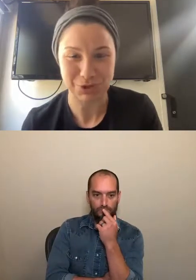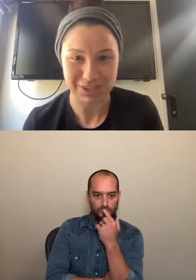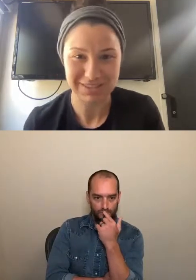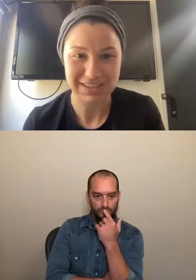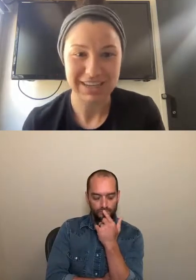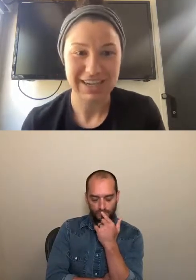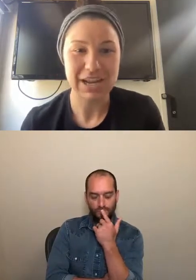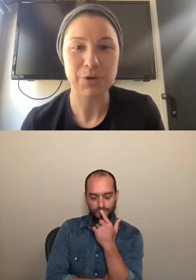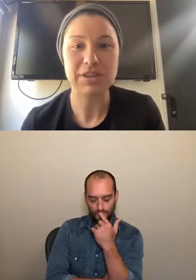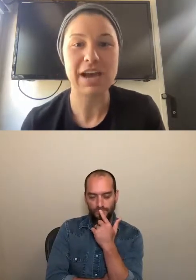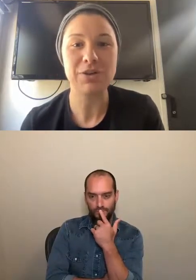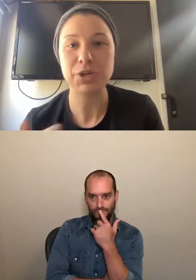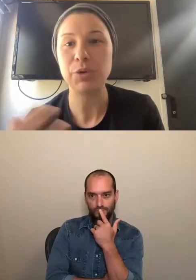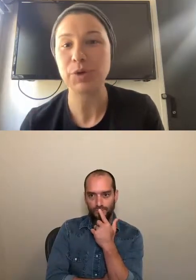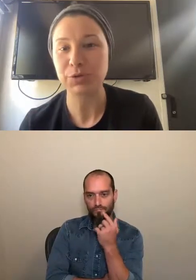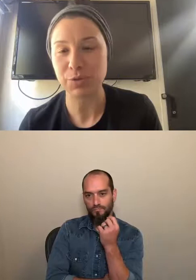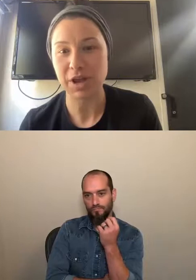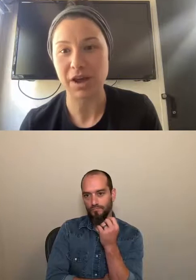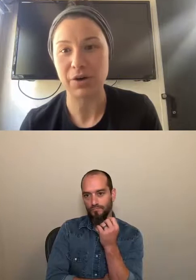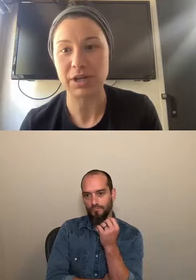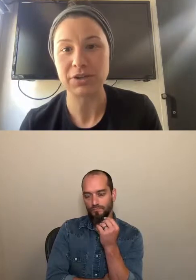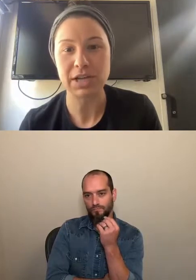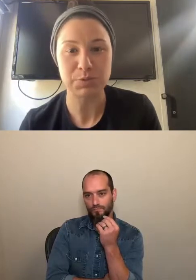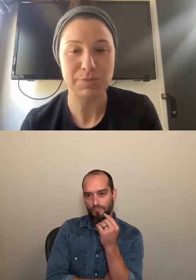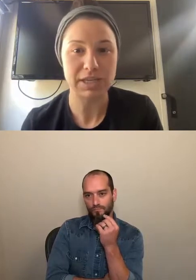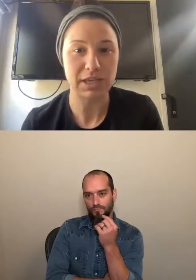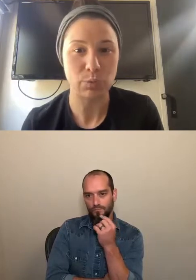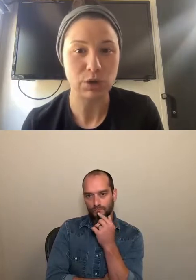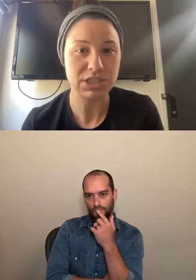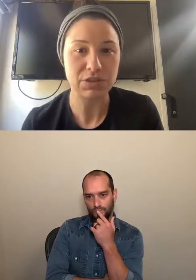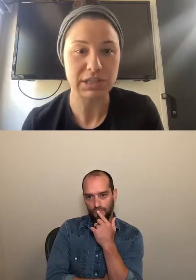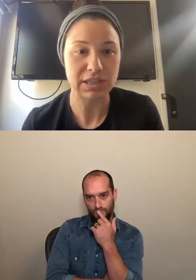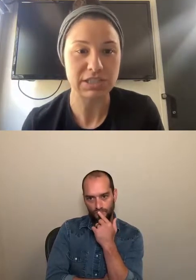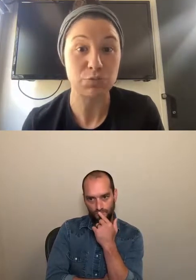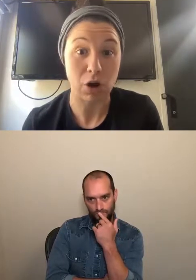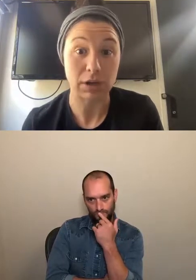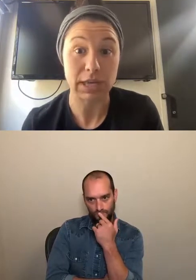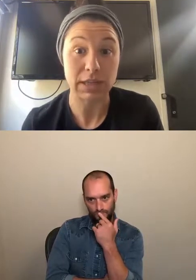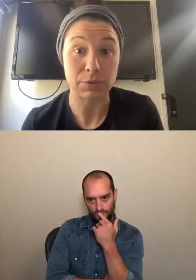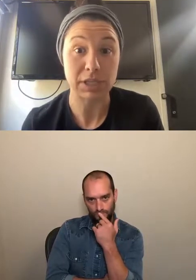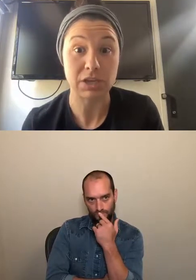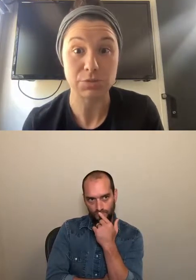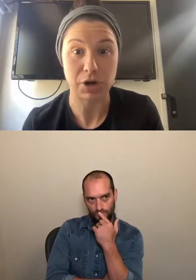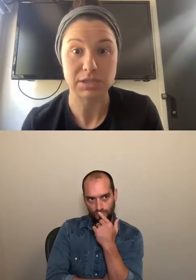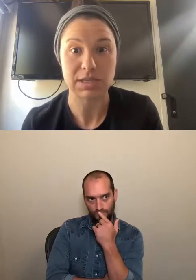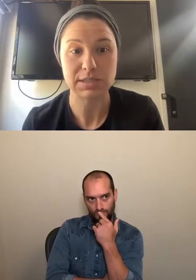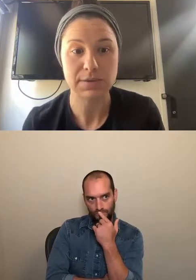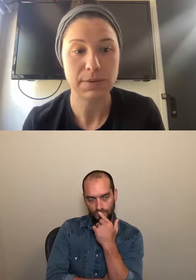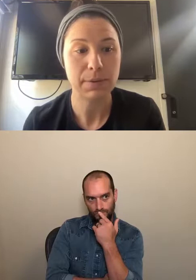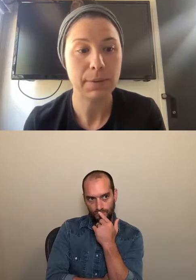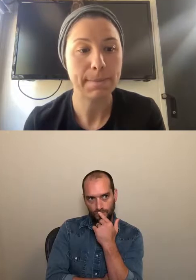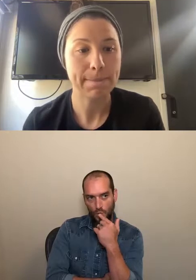things worse. Now, knowing what you know now, in your expert opinion, what do you think that they did wrong in their remediation